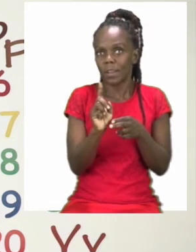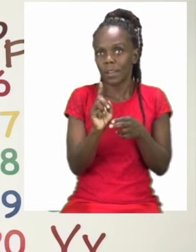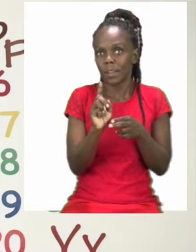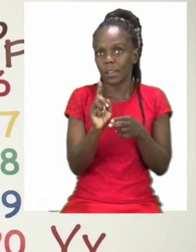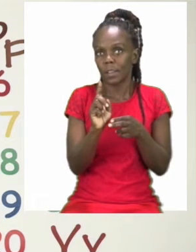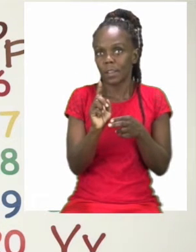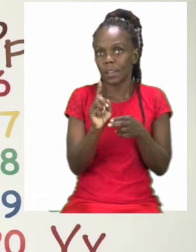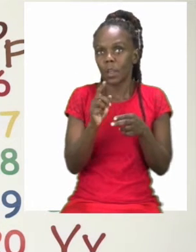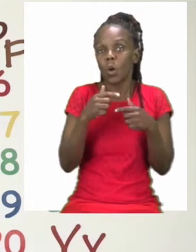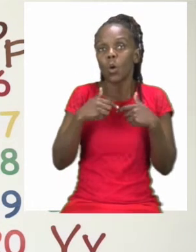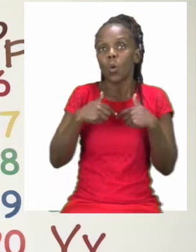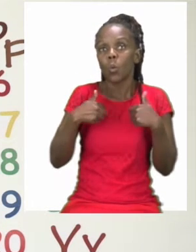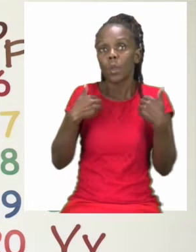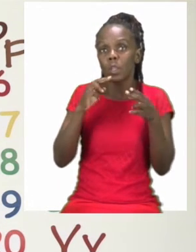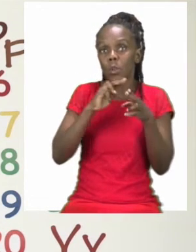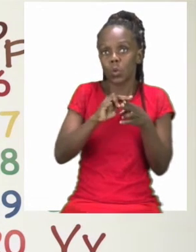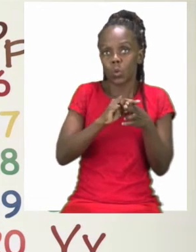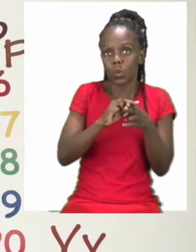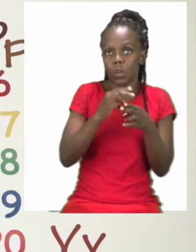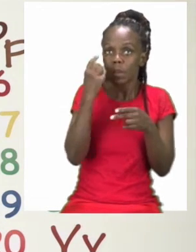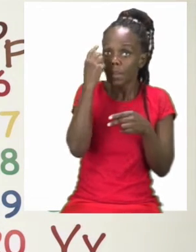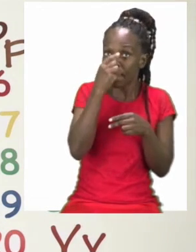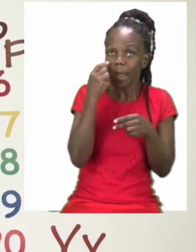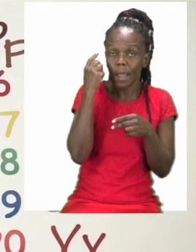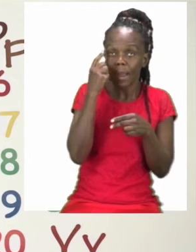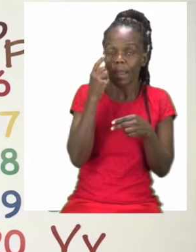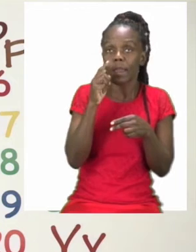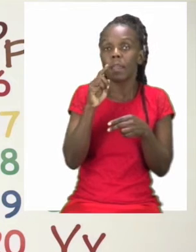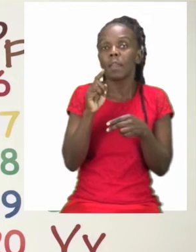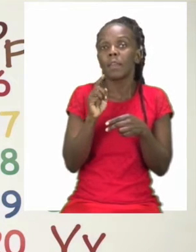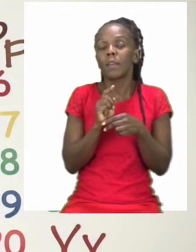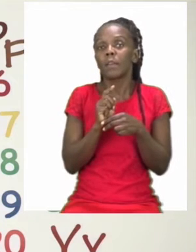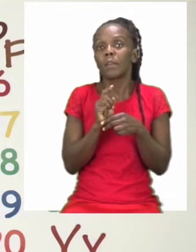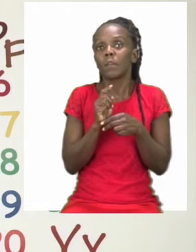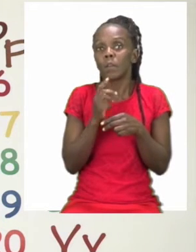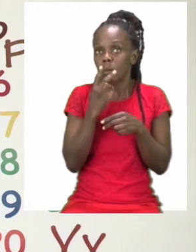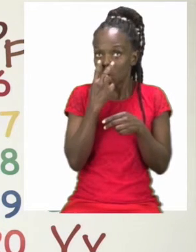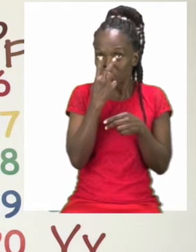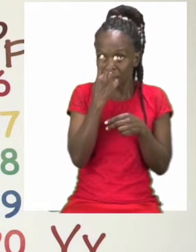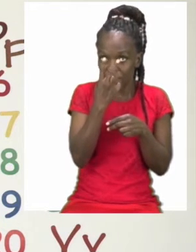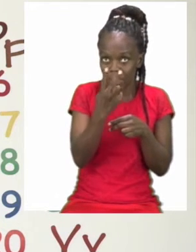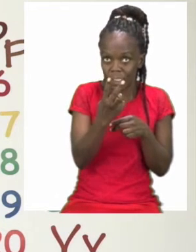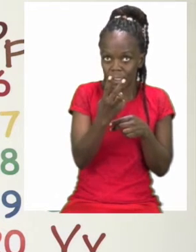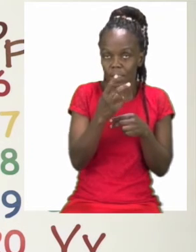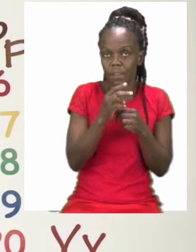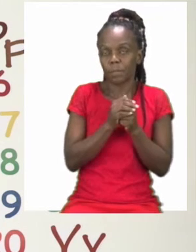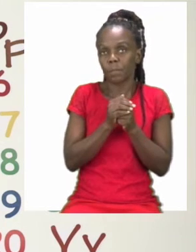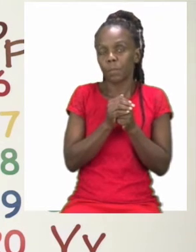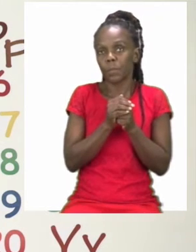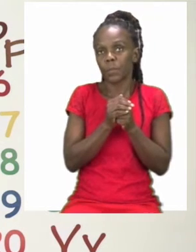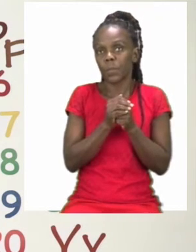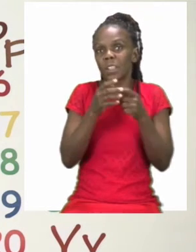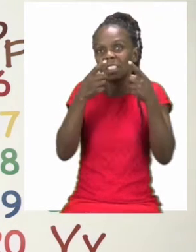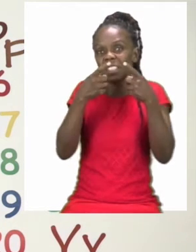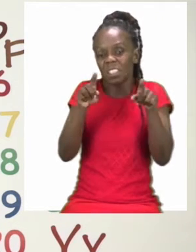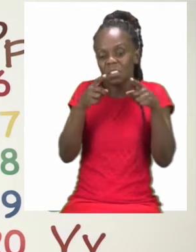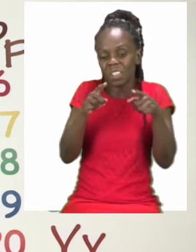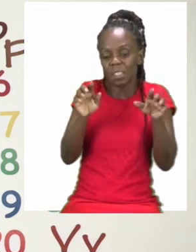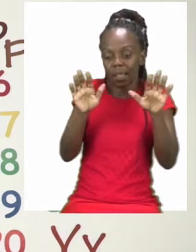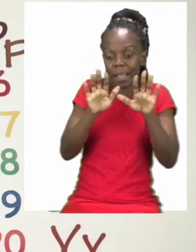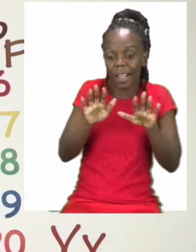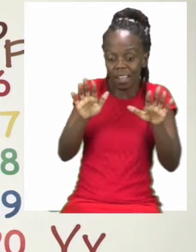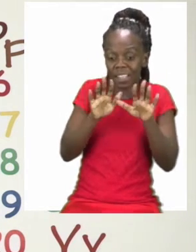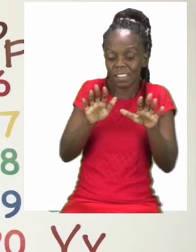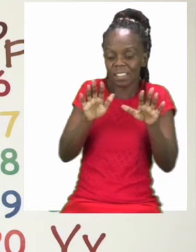see color. All the different colors that you can see is because of your eyes. So we